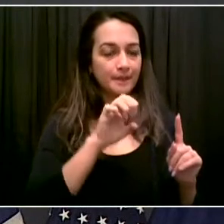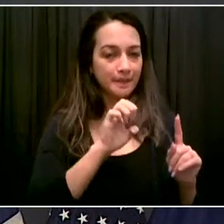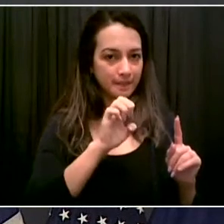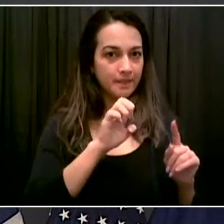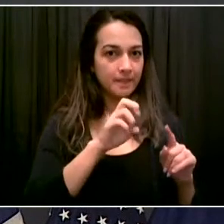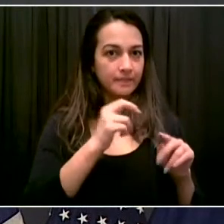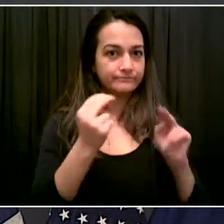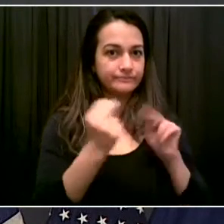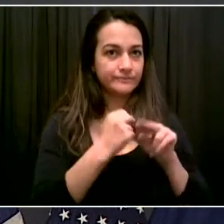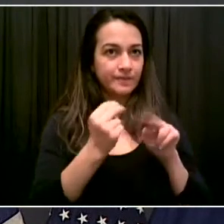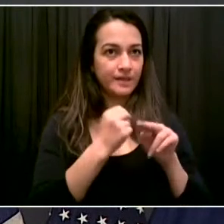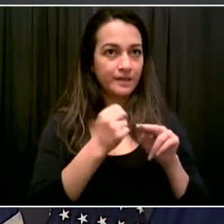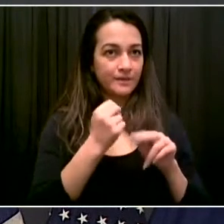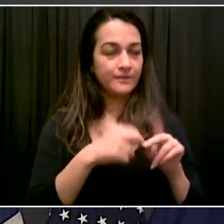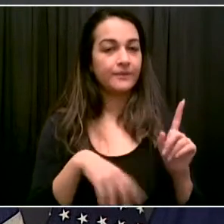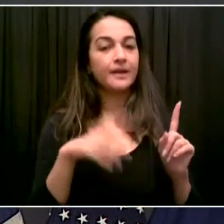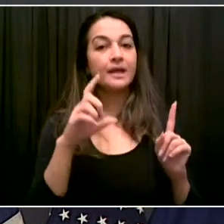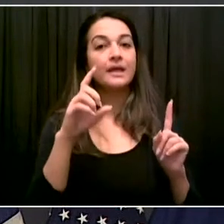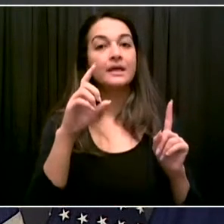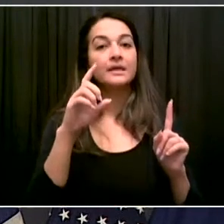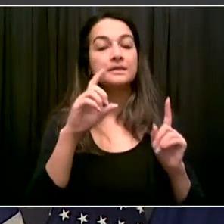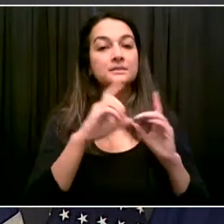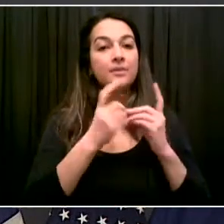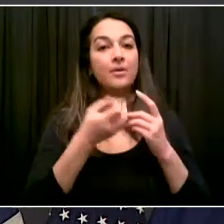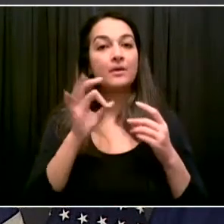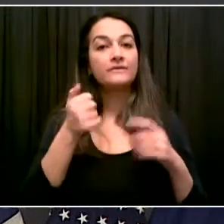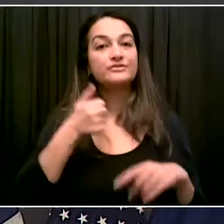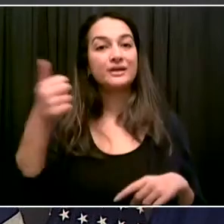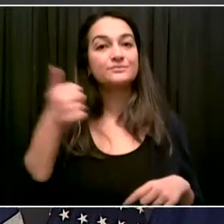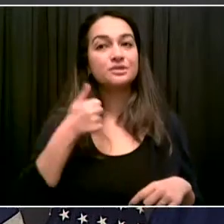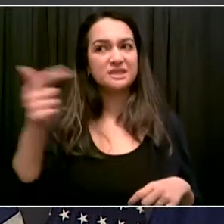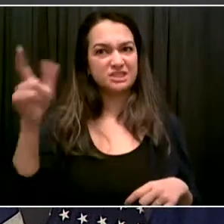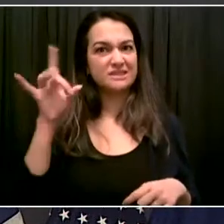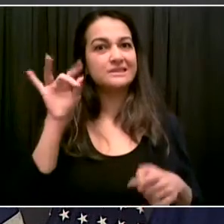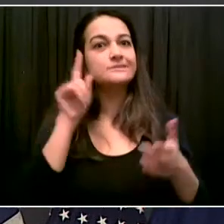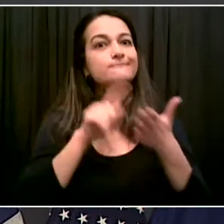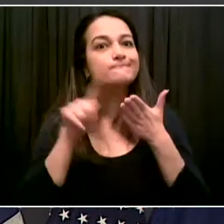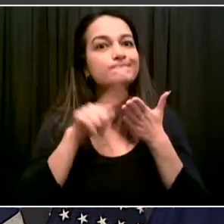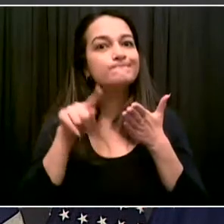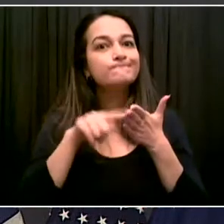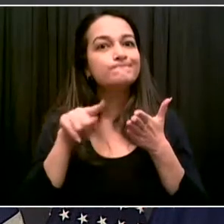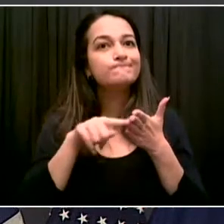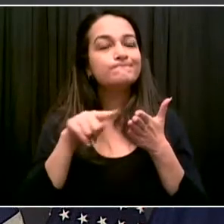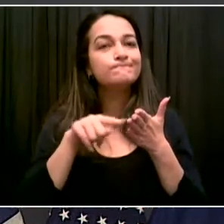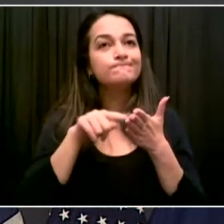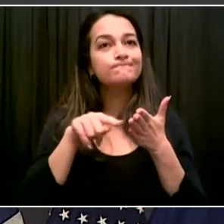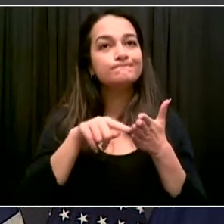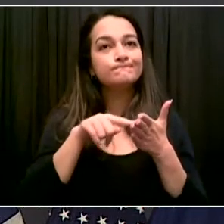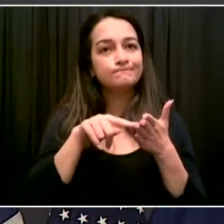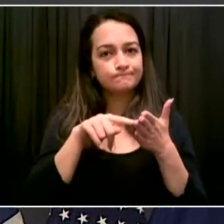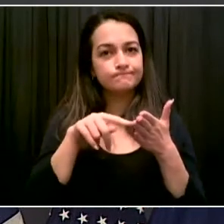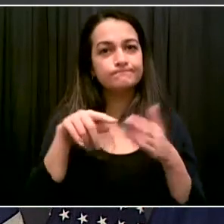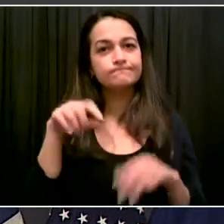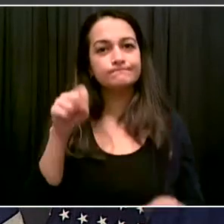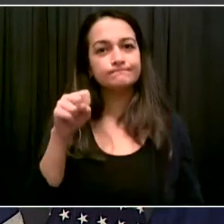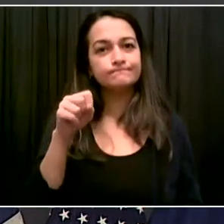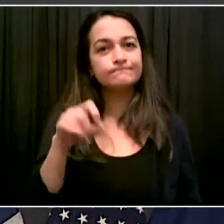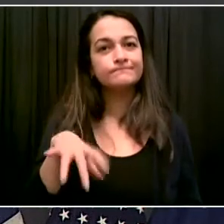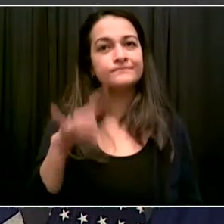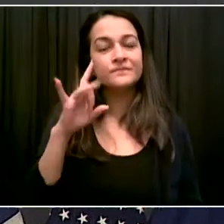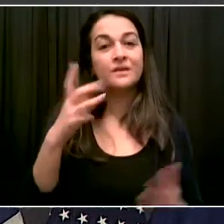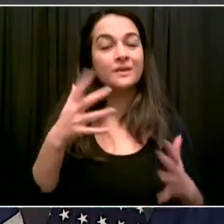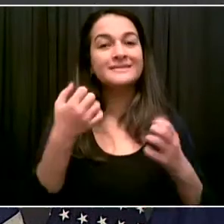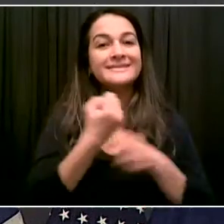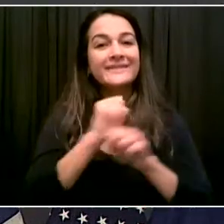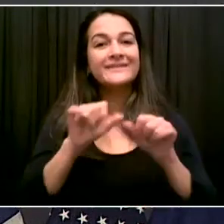triple cantilever were falling below safety standards, and that they could be at risk of collapse come